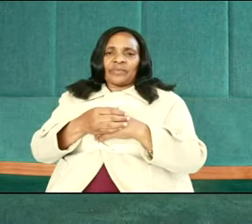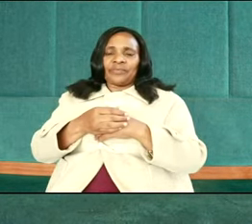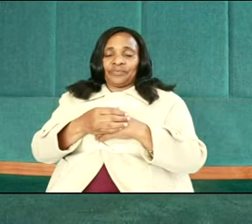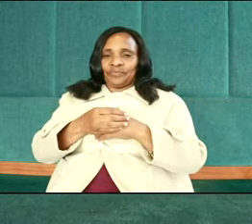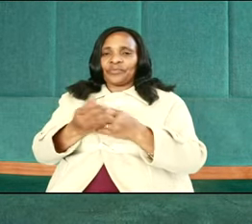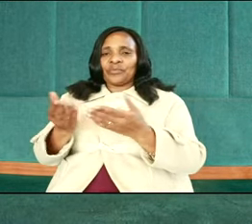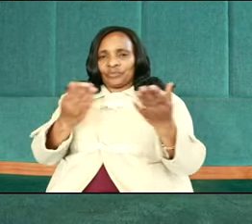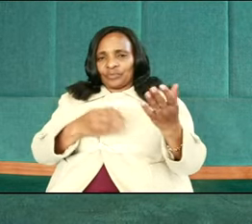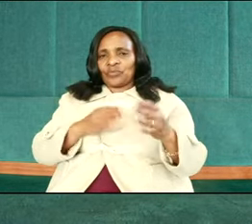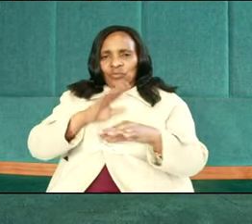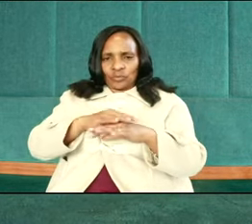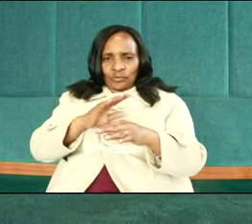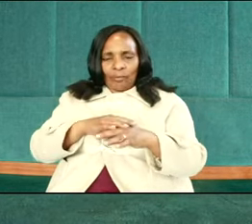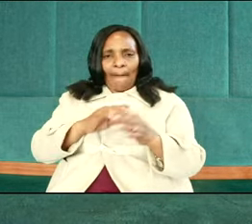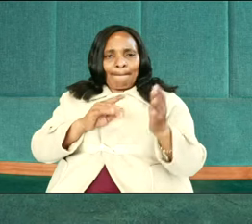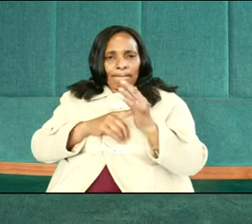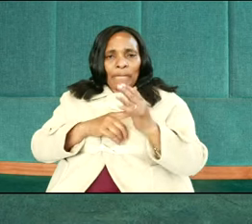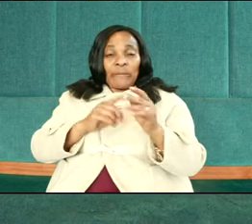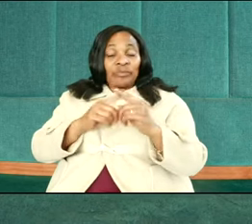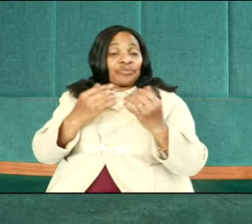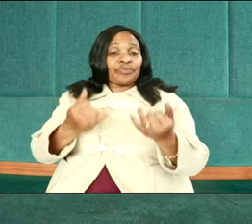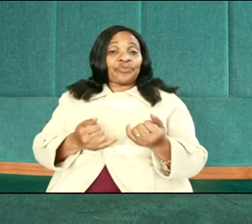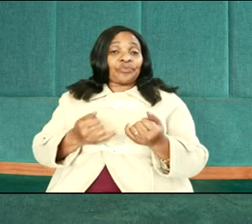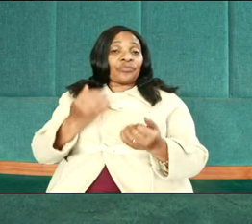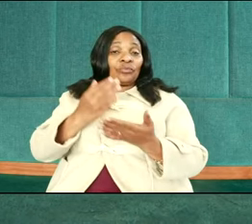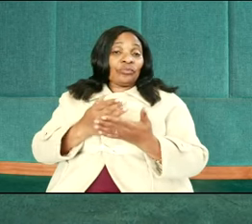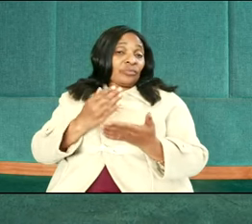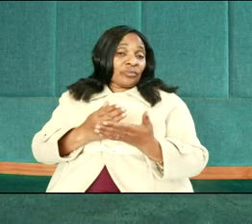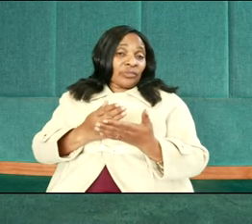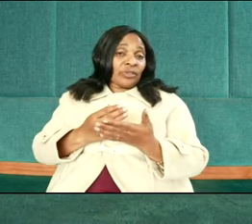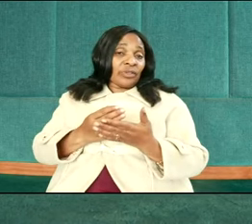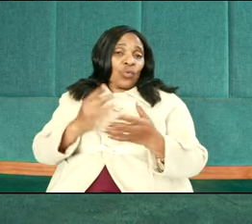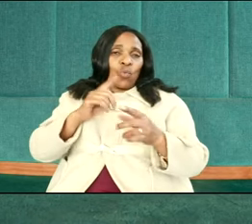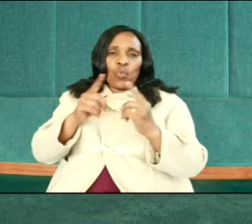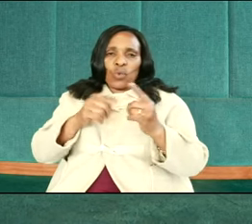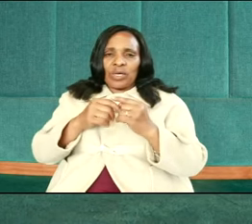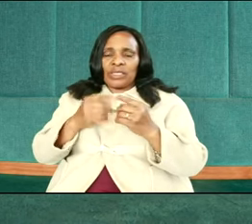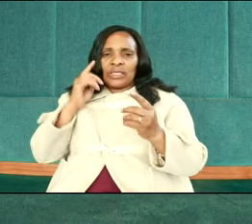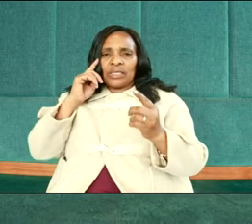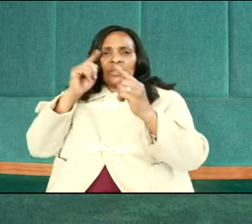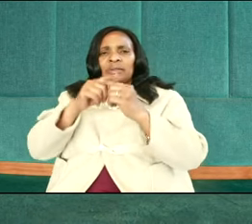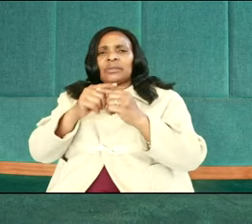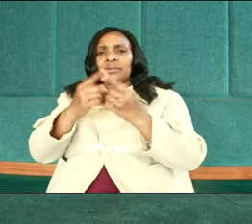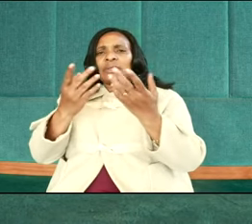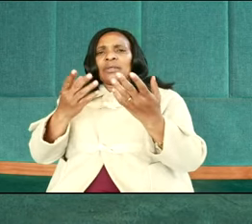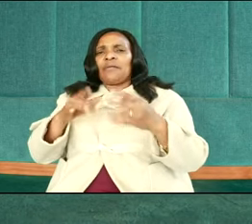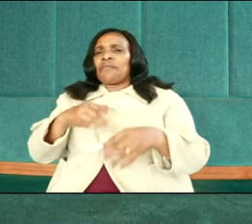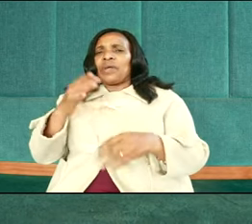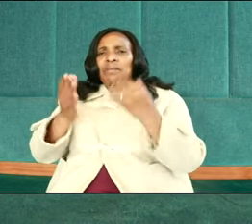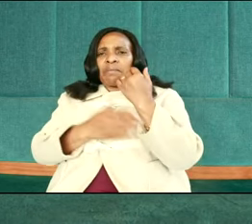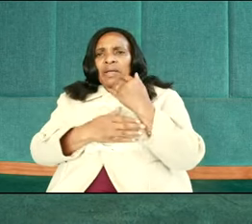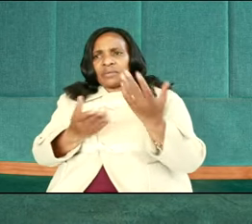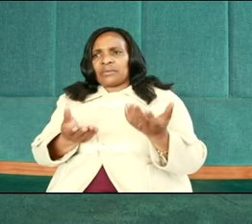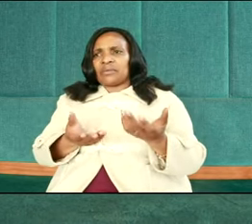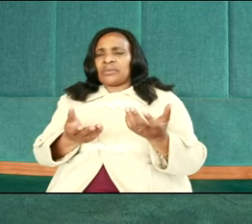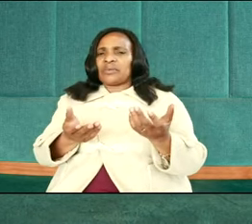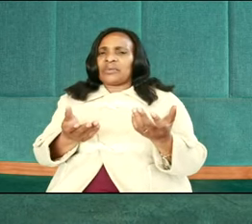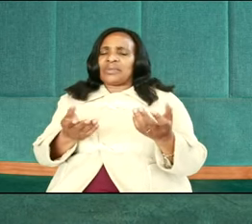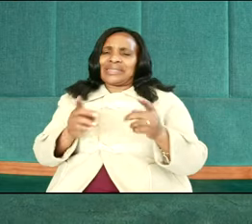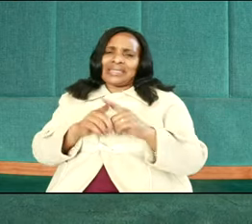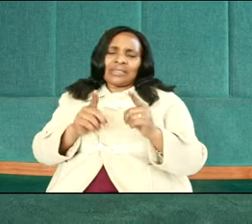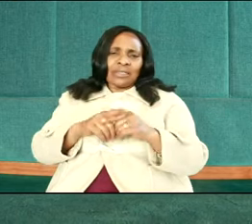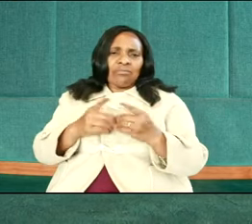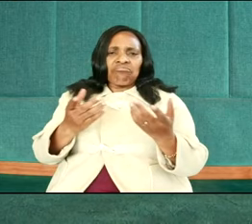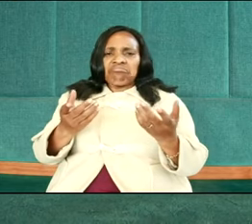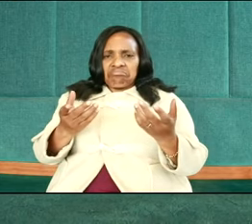that you're bringing about. You know, realistically, in all intents and purposes, he shouldn't feel bad. Yeah, because you know, as like